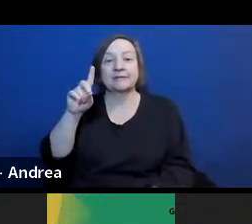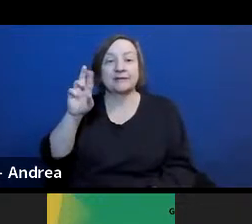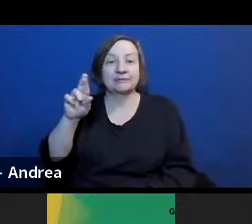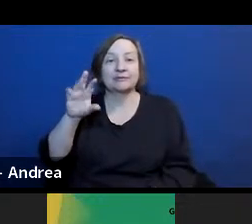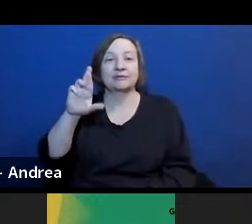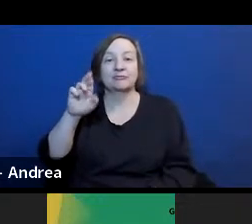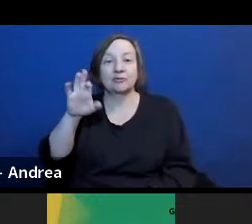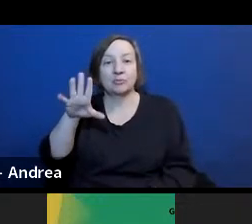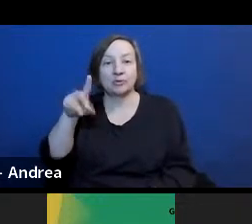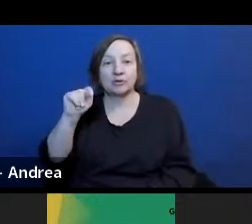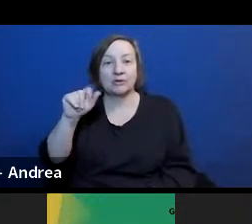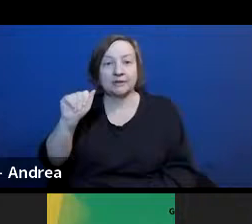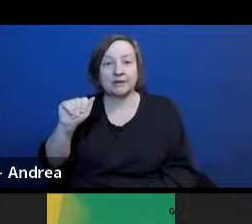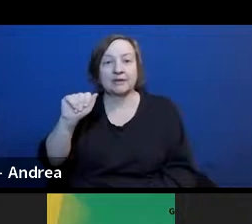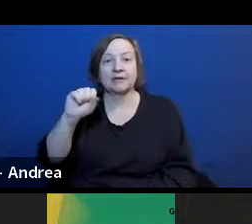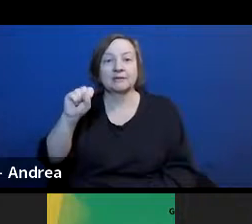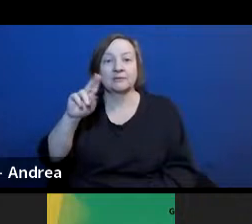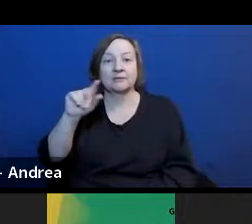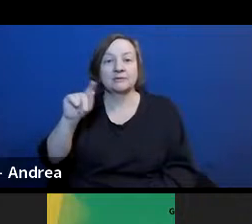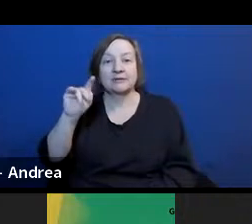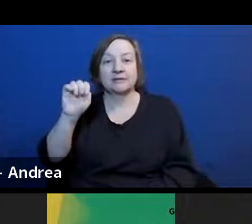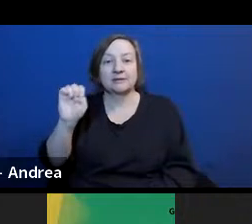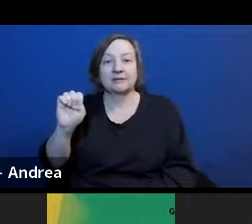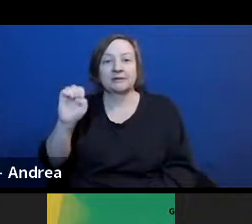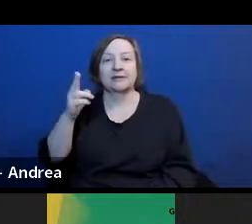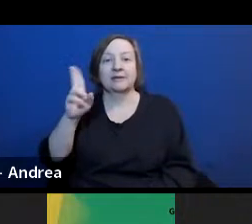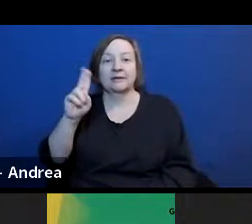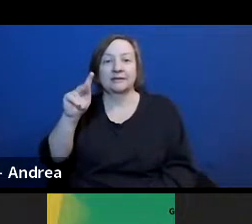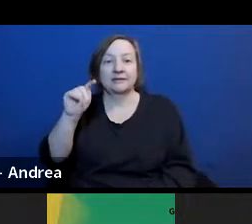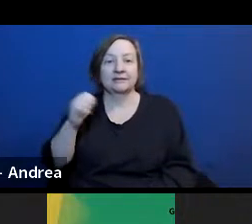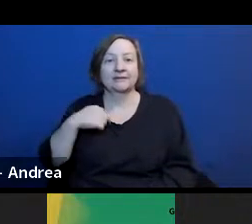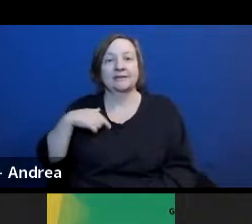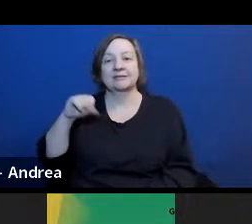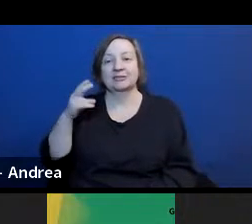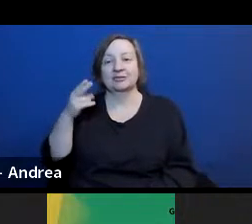Roberta Suzette Hunt. I use she, her pronouns, and